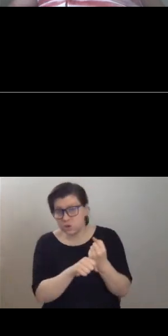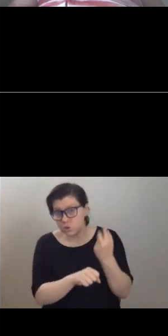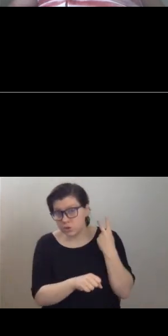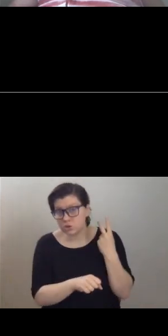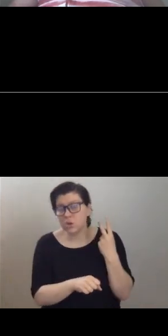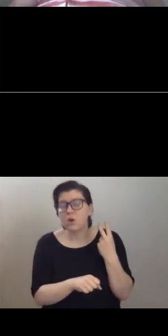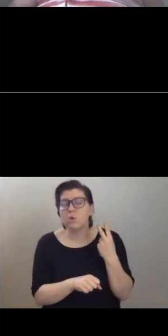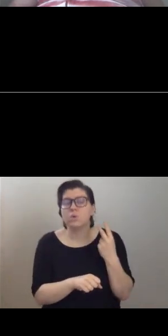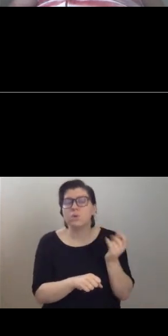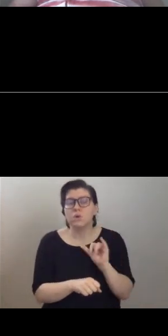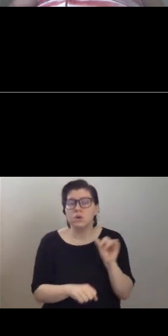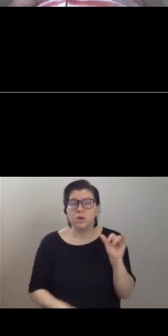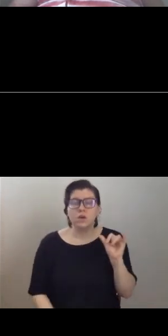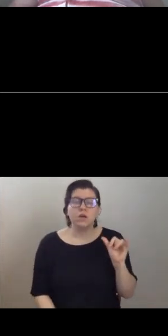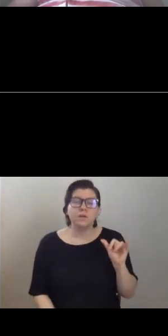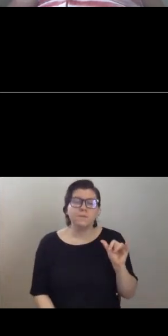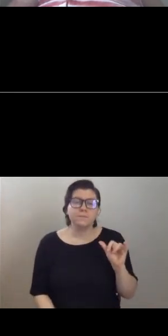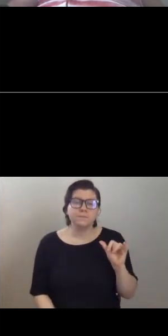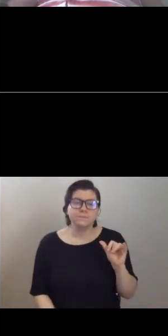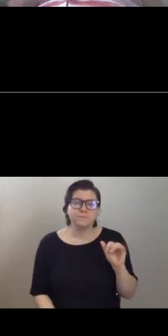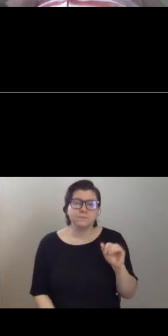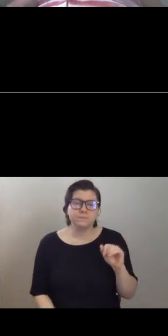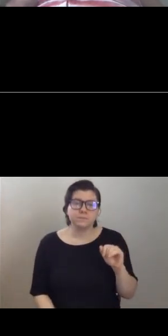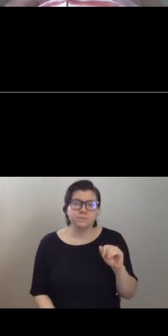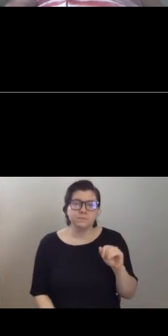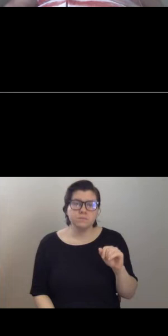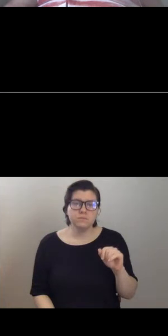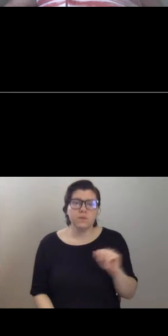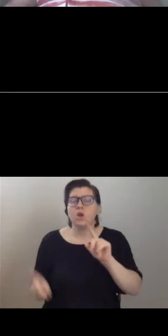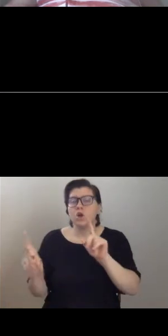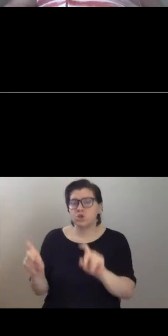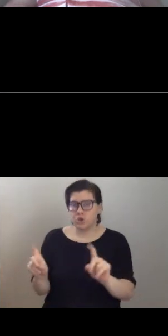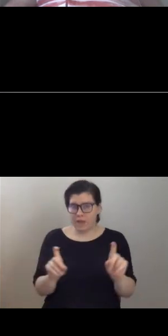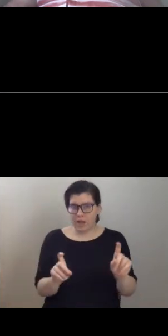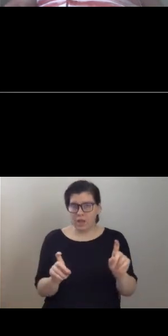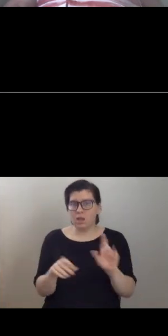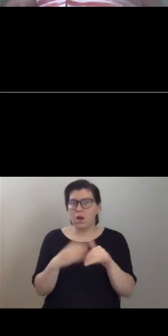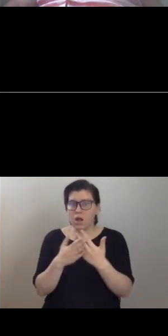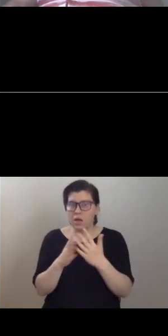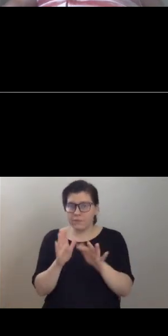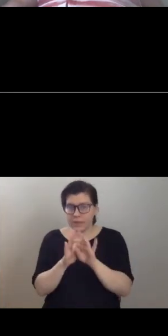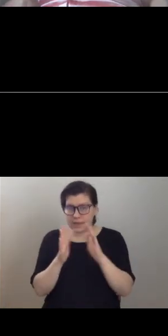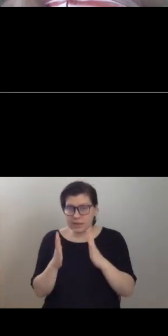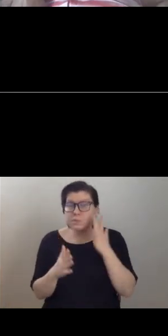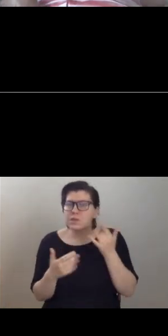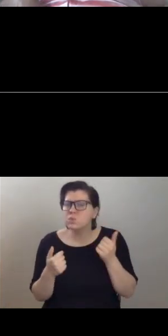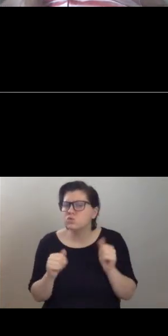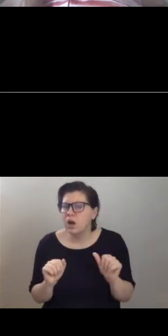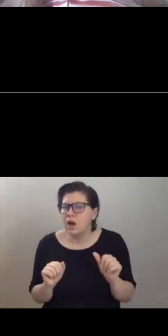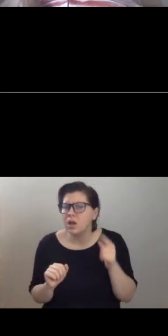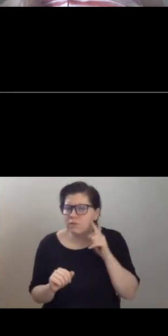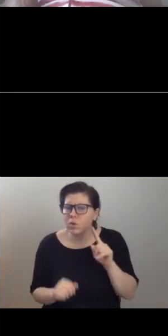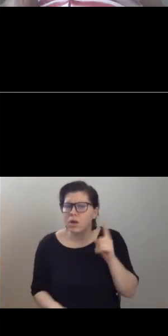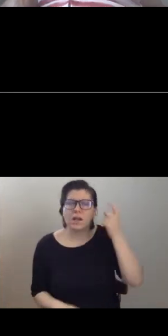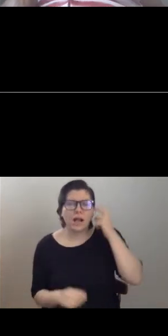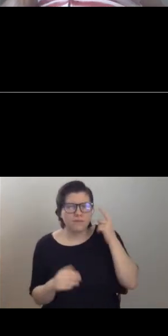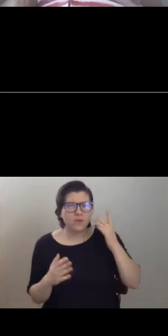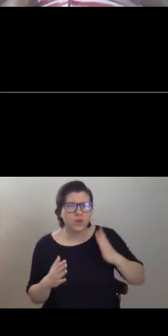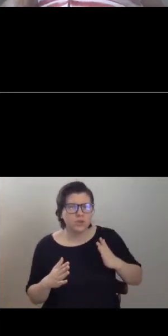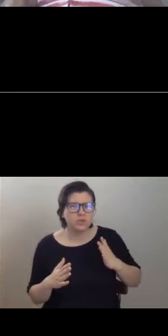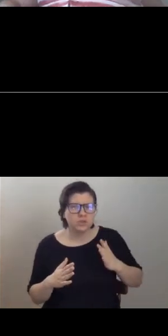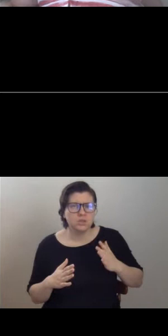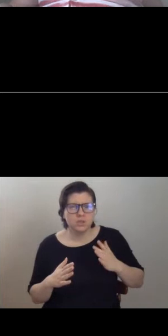we sent out a survey to all the candidates, because we tried to do for the governor's race, we tried to